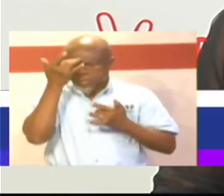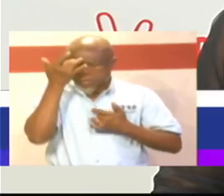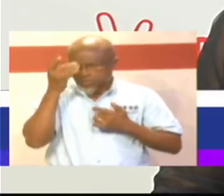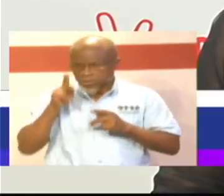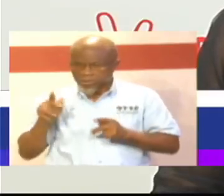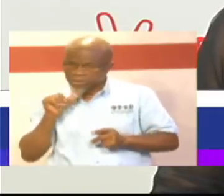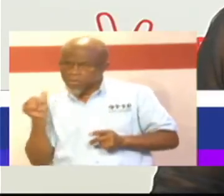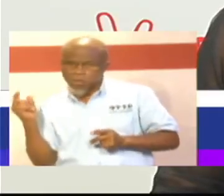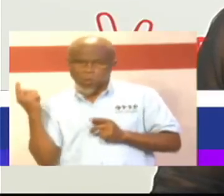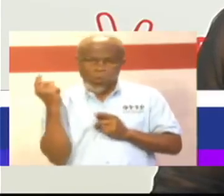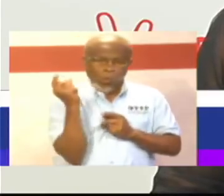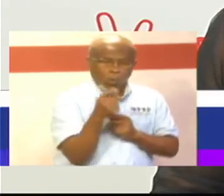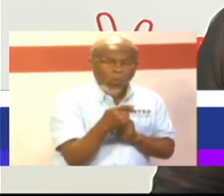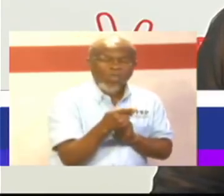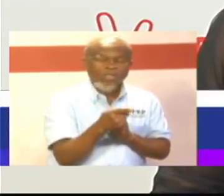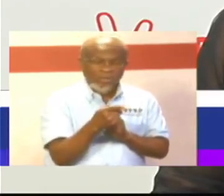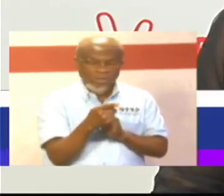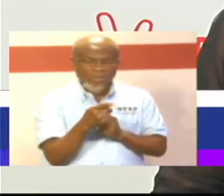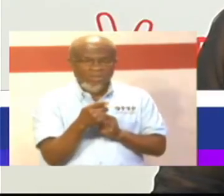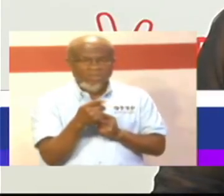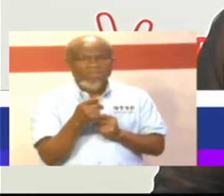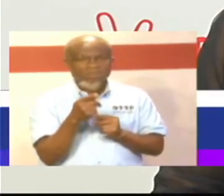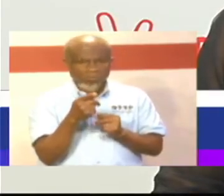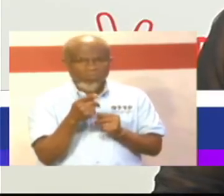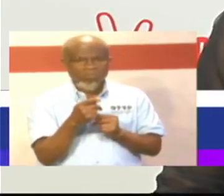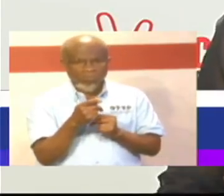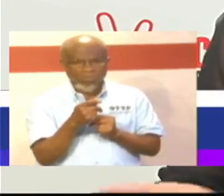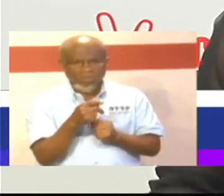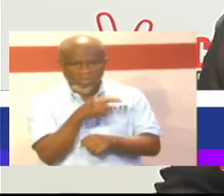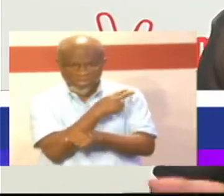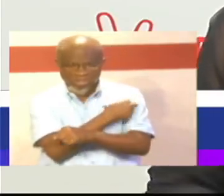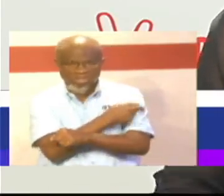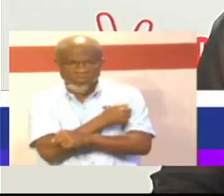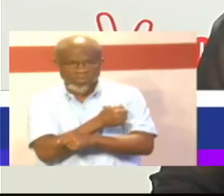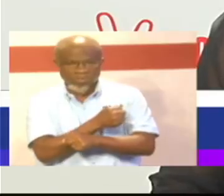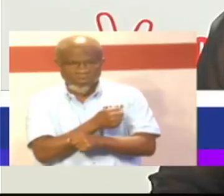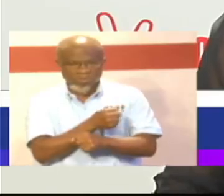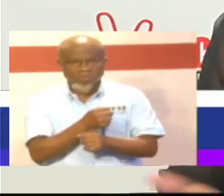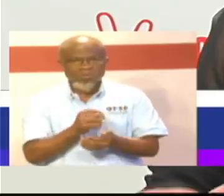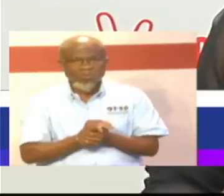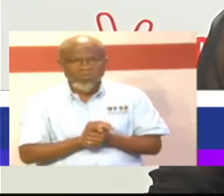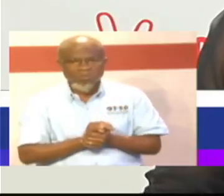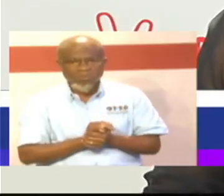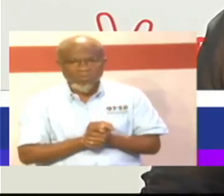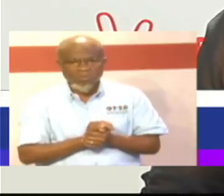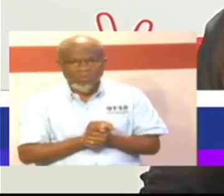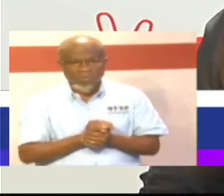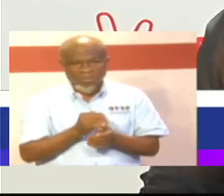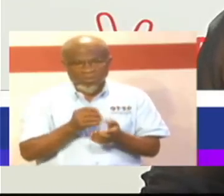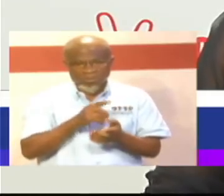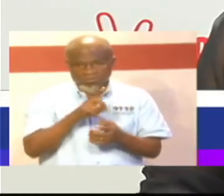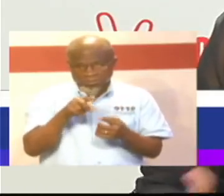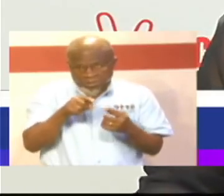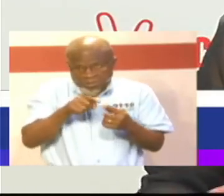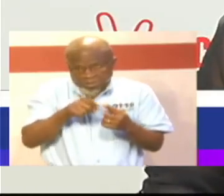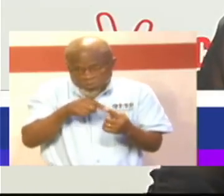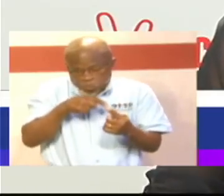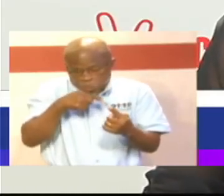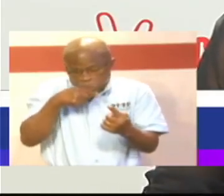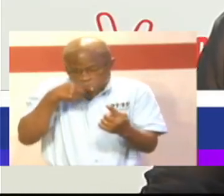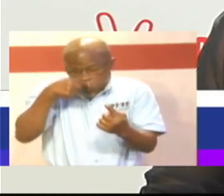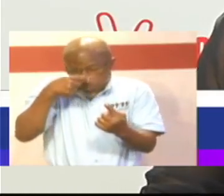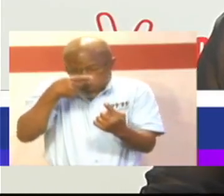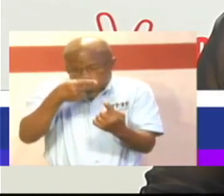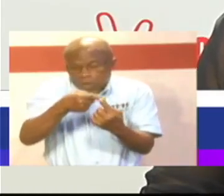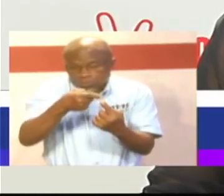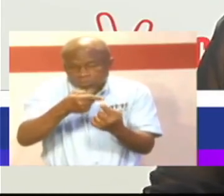healthcare system, despite clinical deterioration or what we say decompensation, that is, their heart rate may be increasing